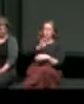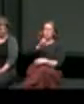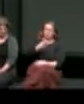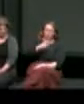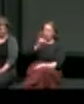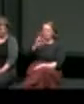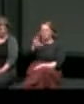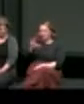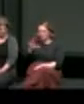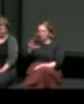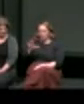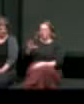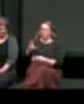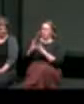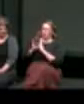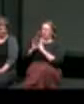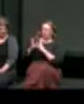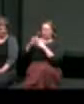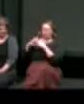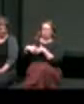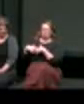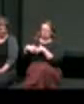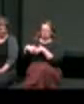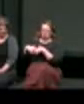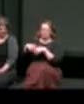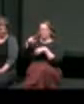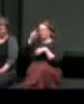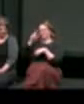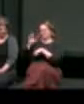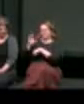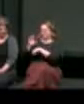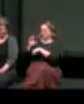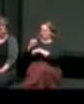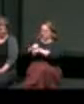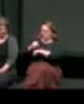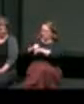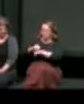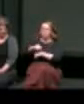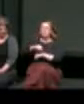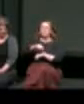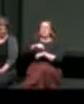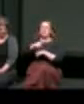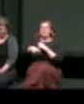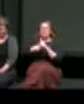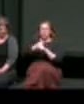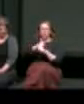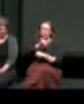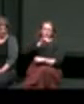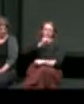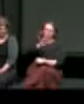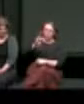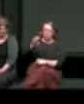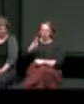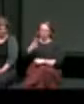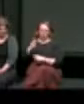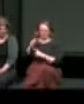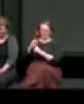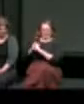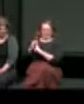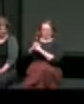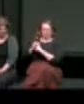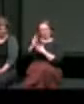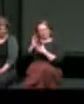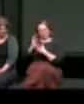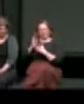with the winter shutdown due to the Portland cement. So this year it was January to March, just with the temperatures. So